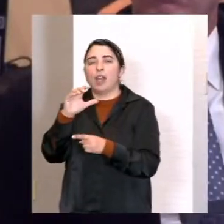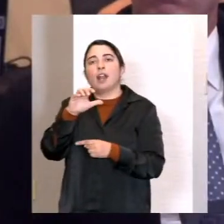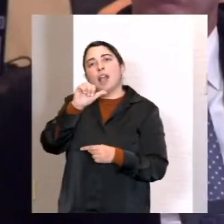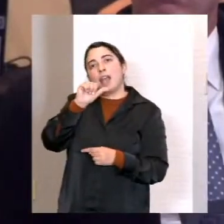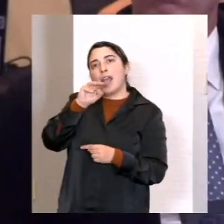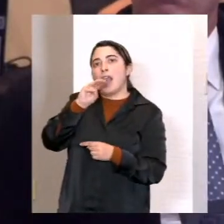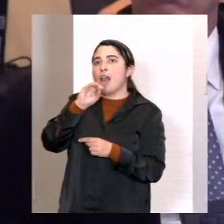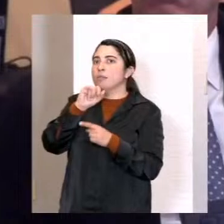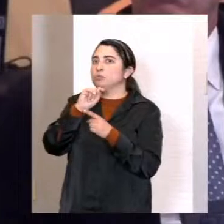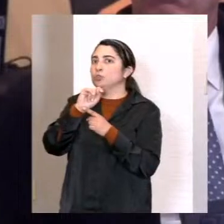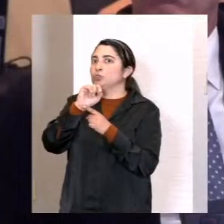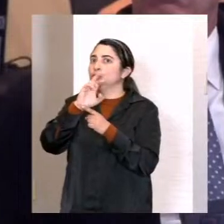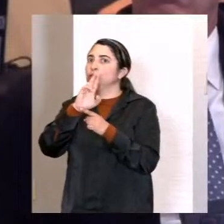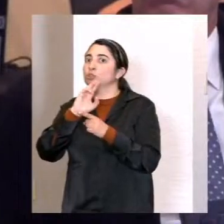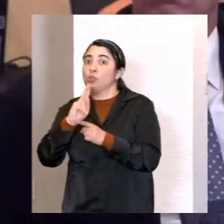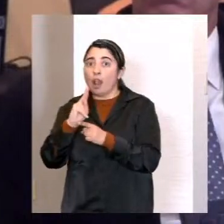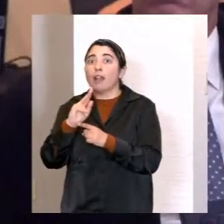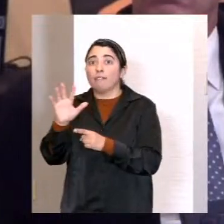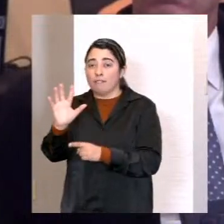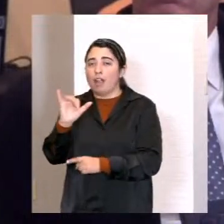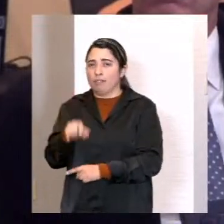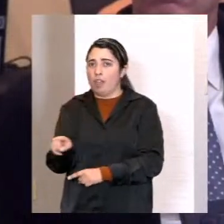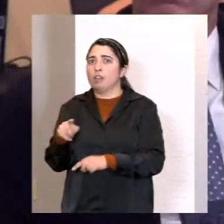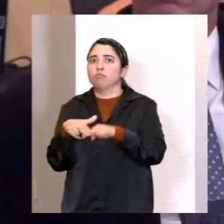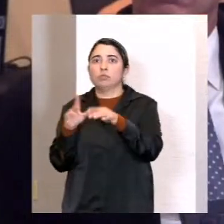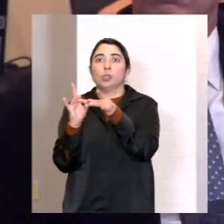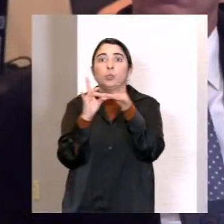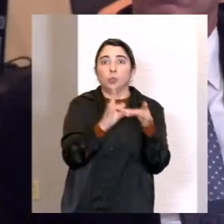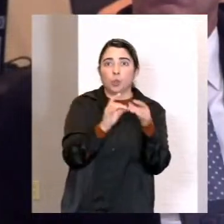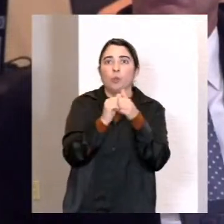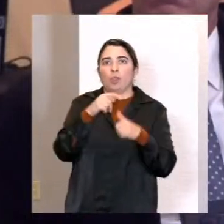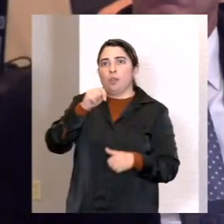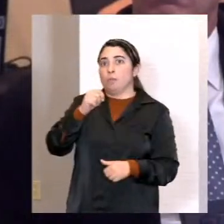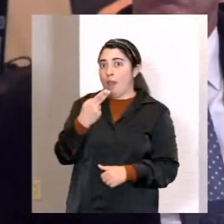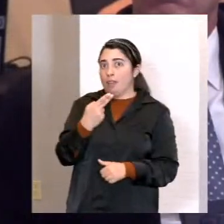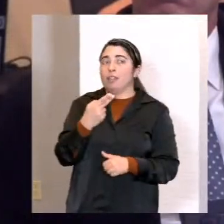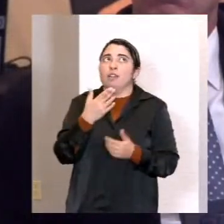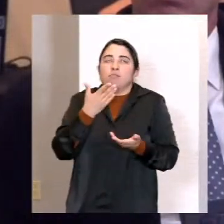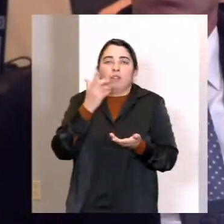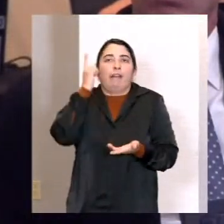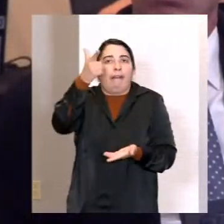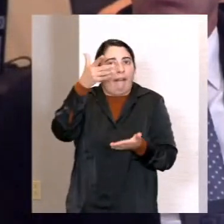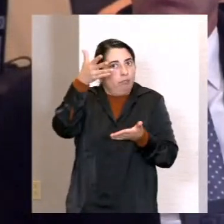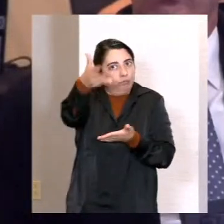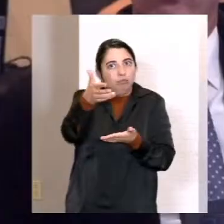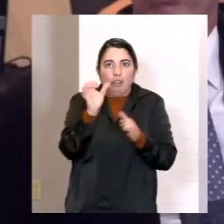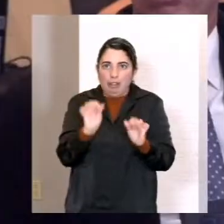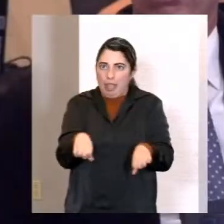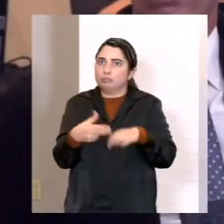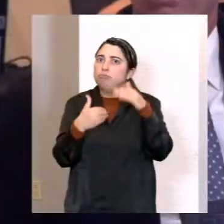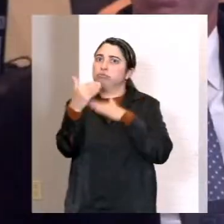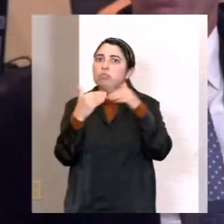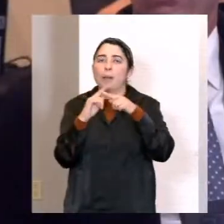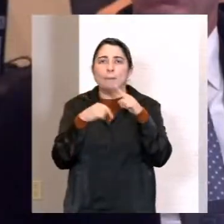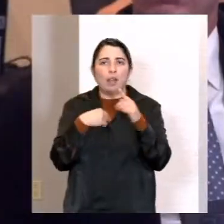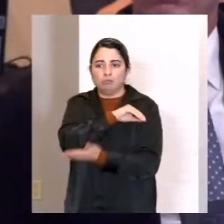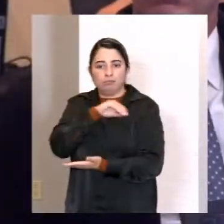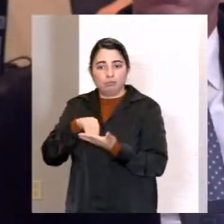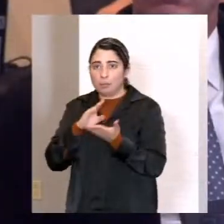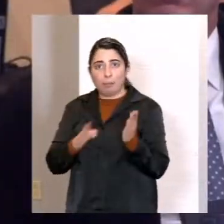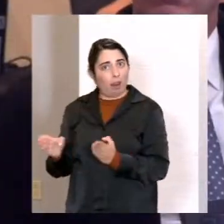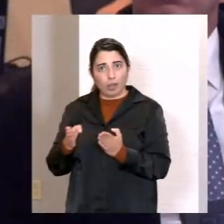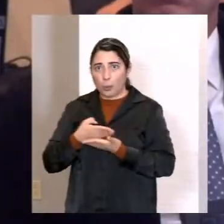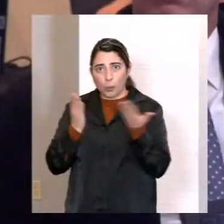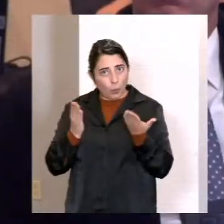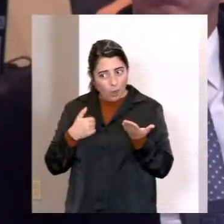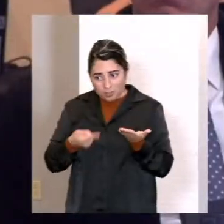5, to allow for path extension to eventually be built, but it's not on the plan.